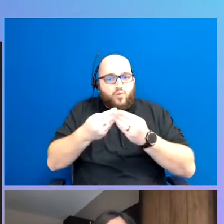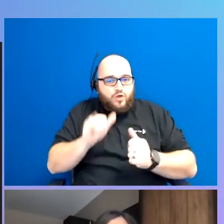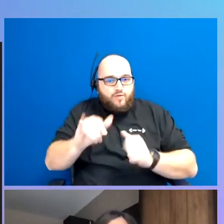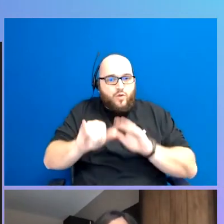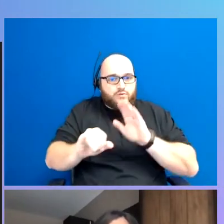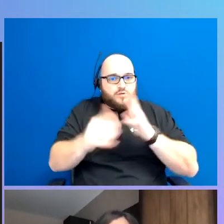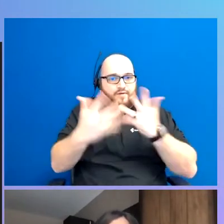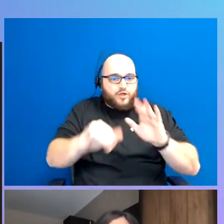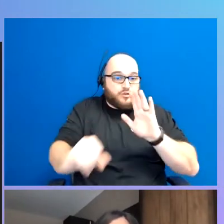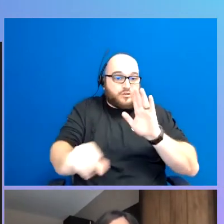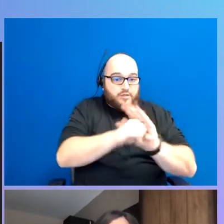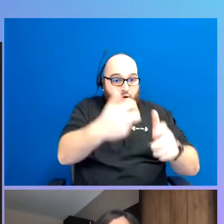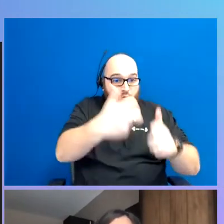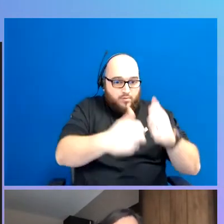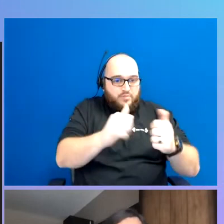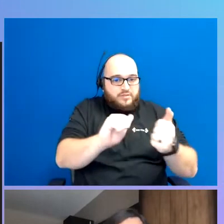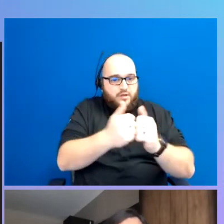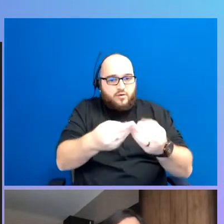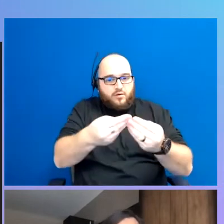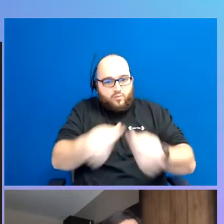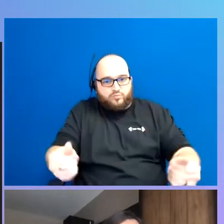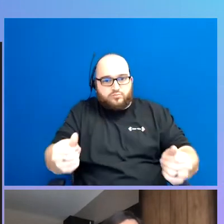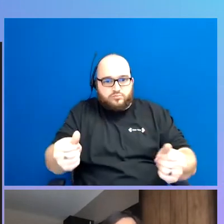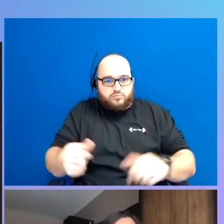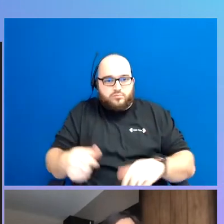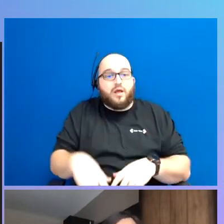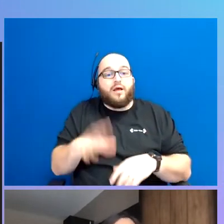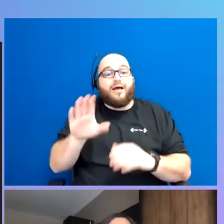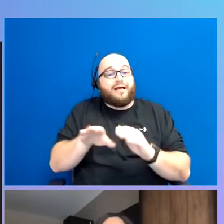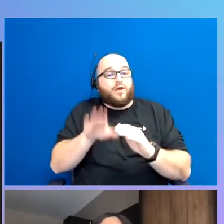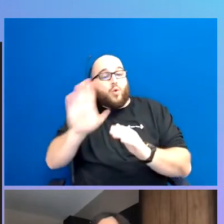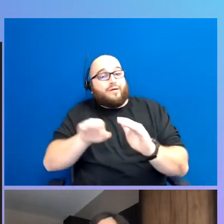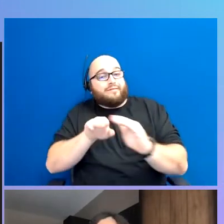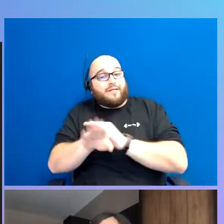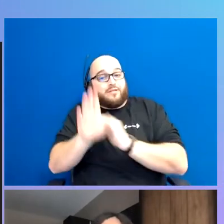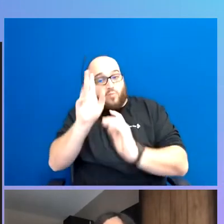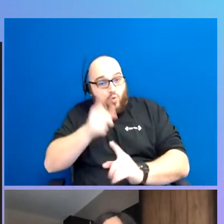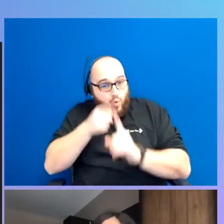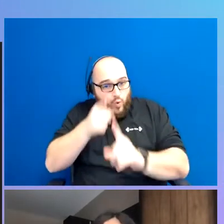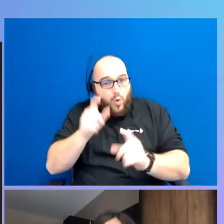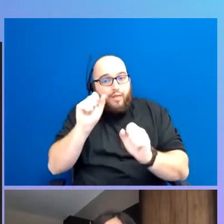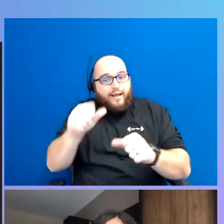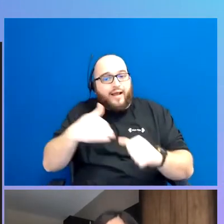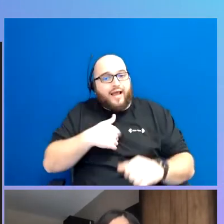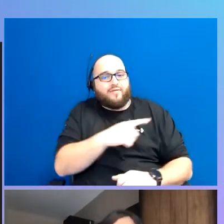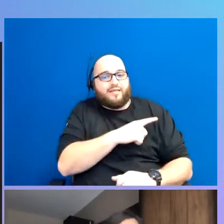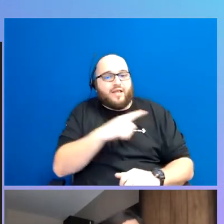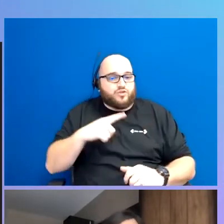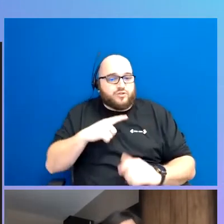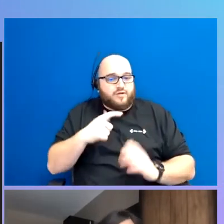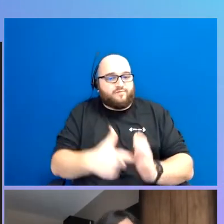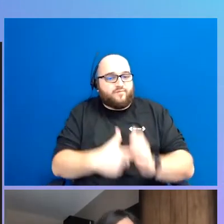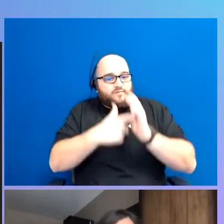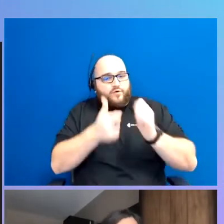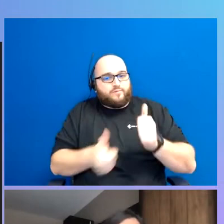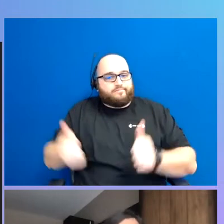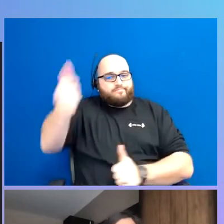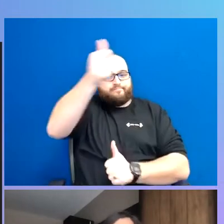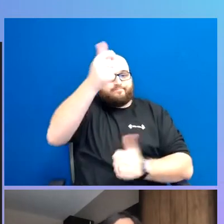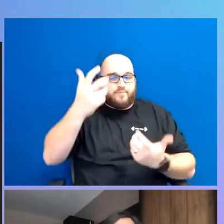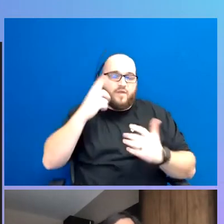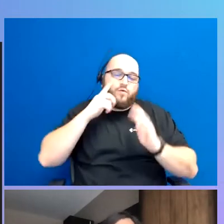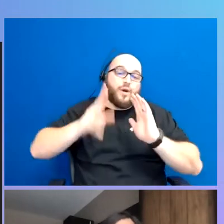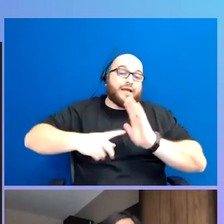issues? Your accessibility goals can also be driven by legislative requirements. So for example,